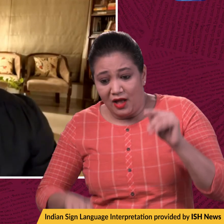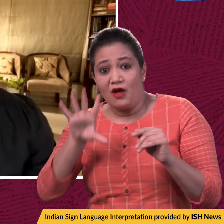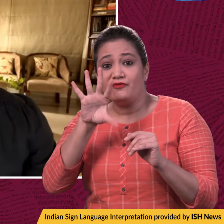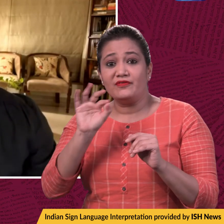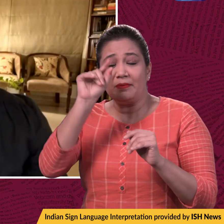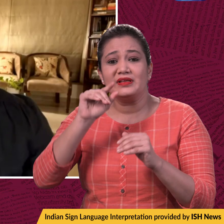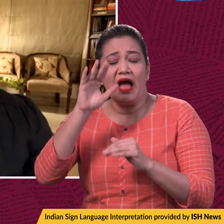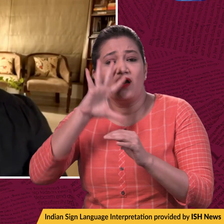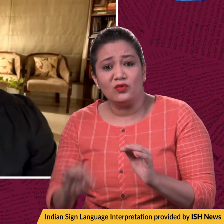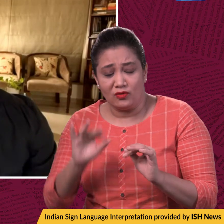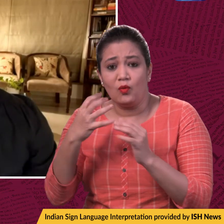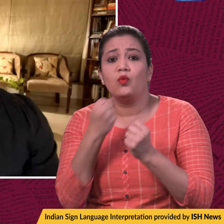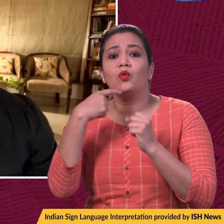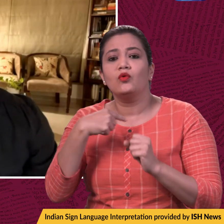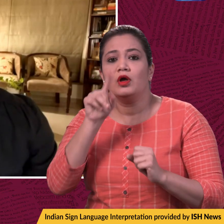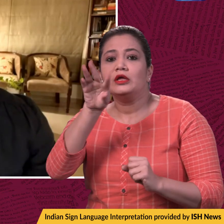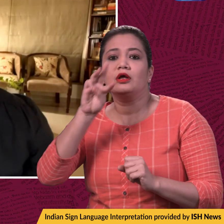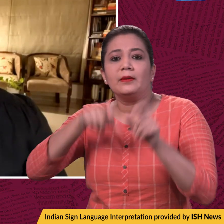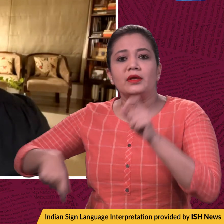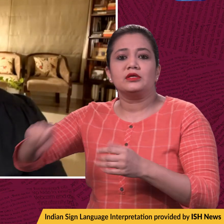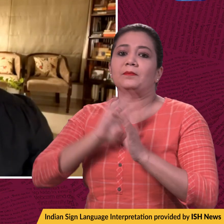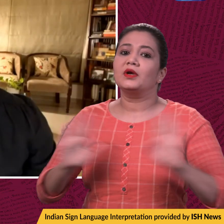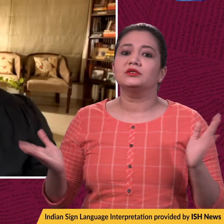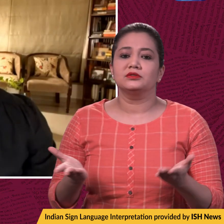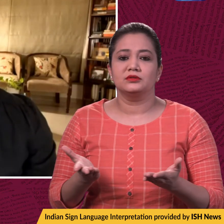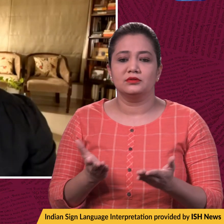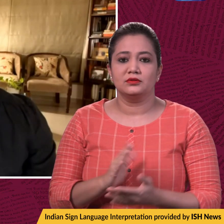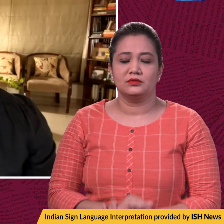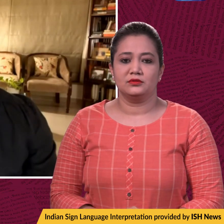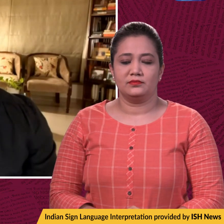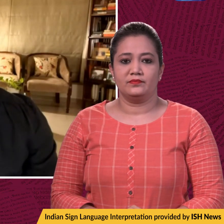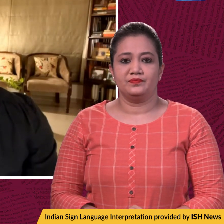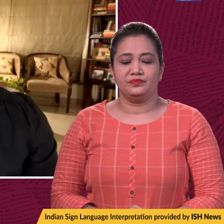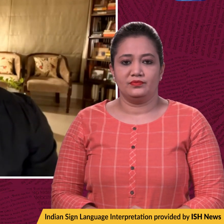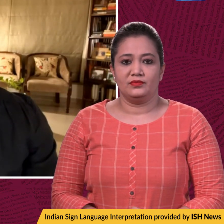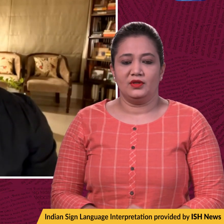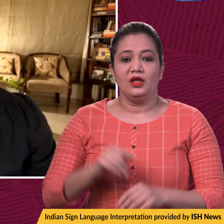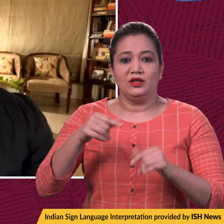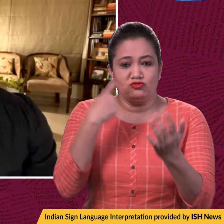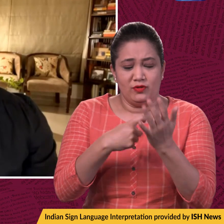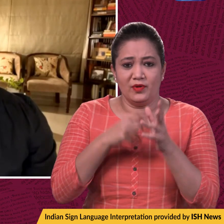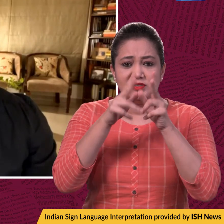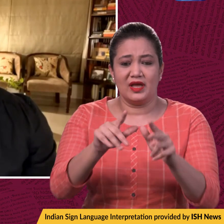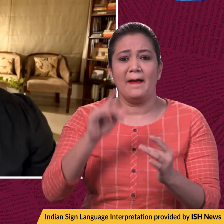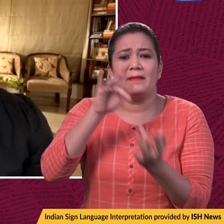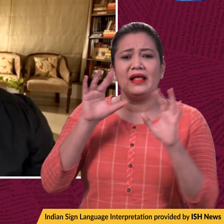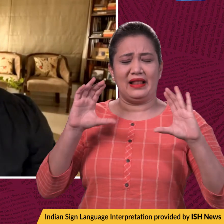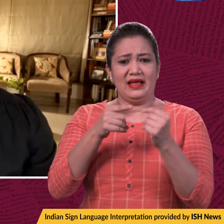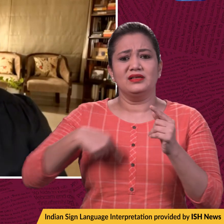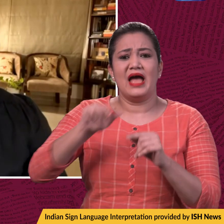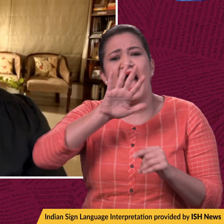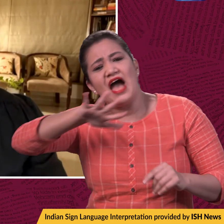bottom 50%, so half the population, has only 13% of the national income. According to this report, India's middle